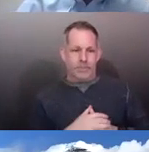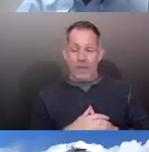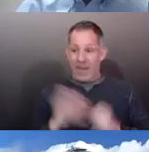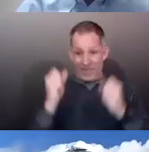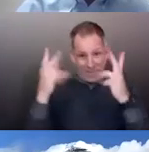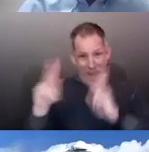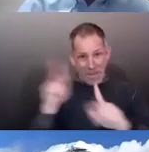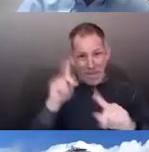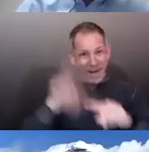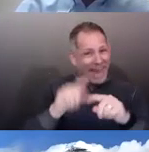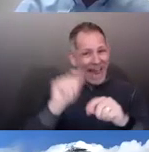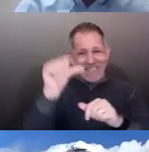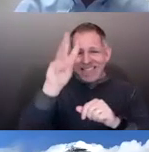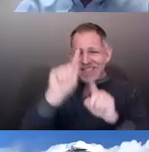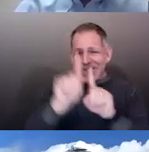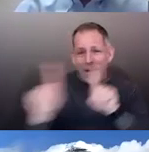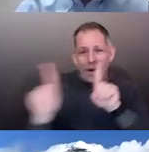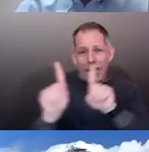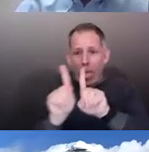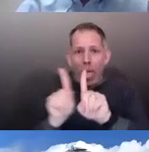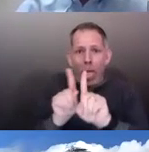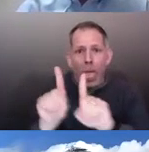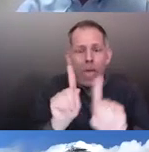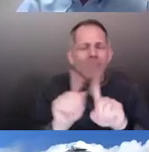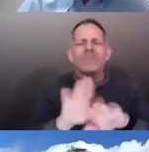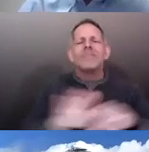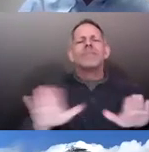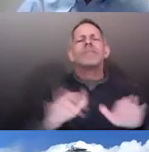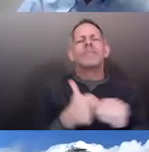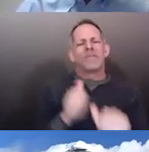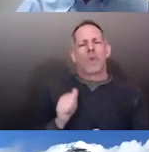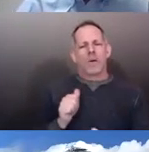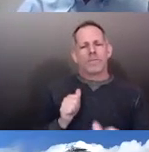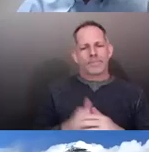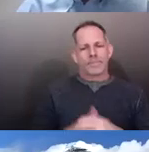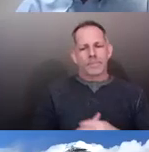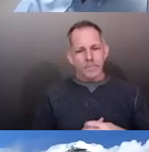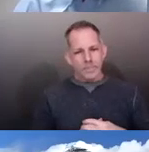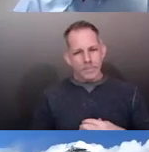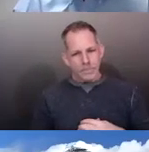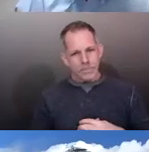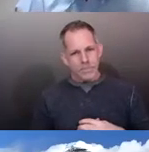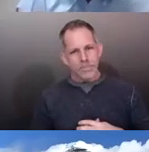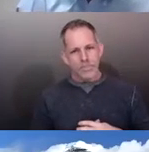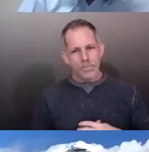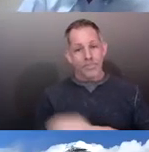engaging in unpermitted gatherings. That goes without saying. And then I think we all need to,